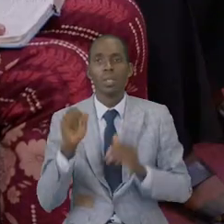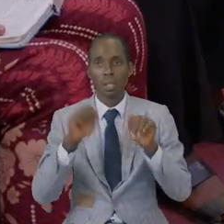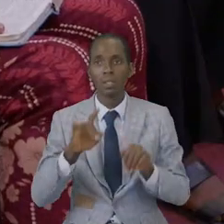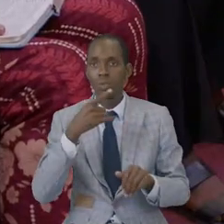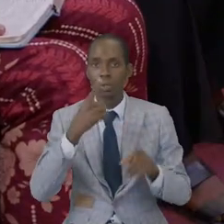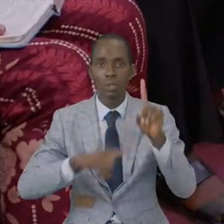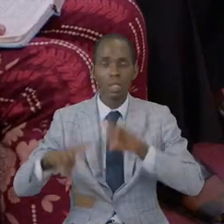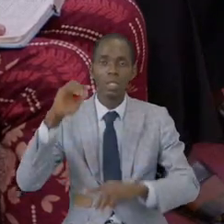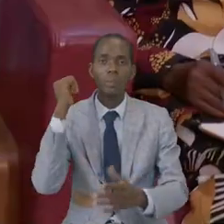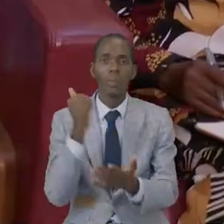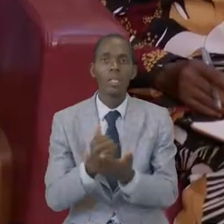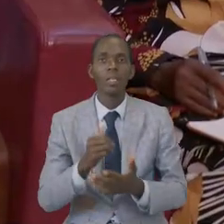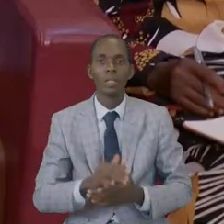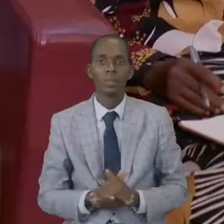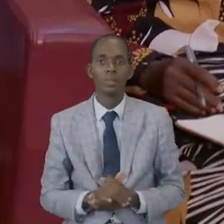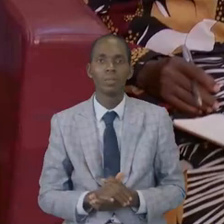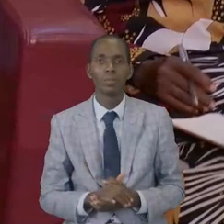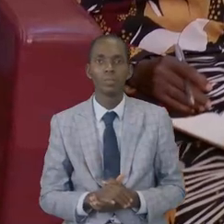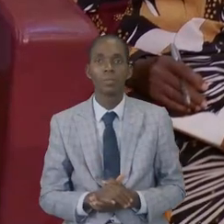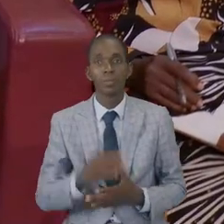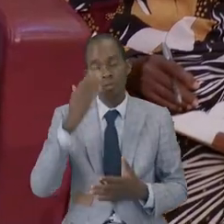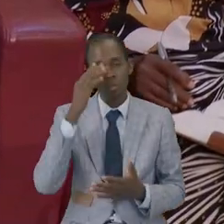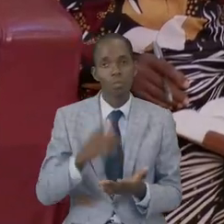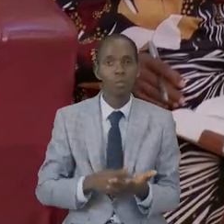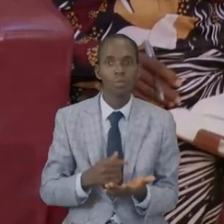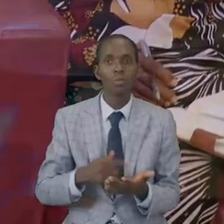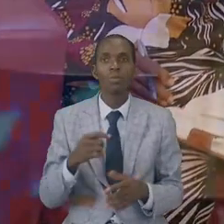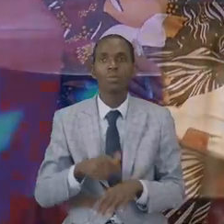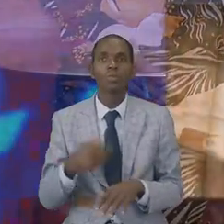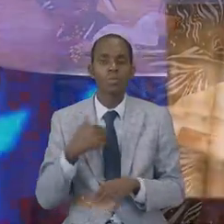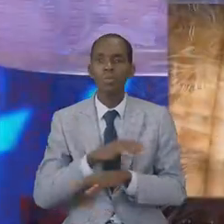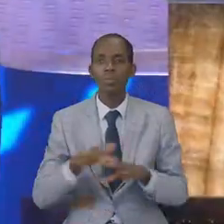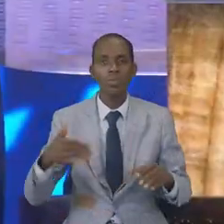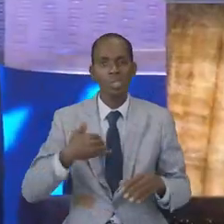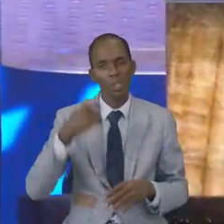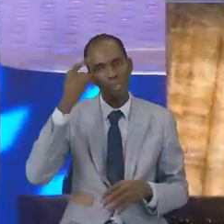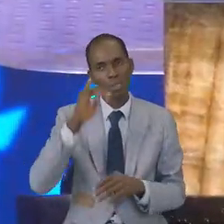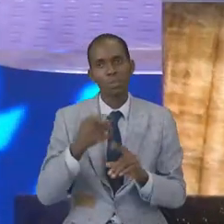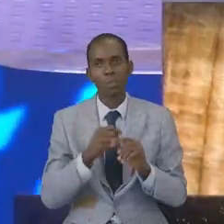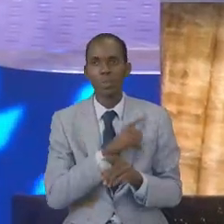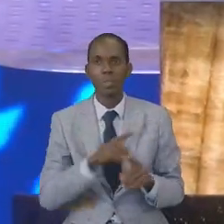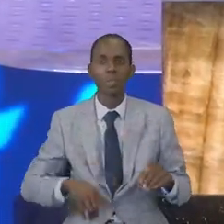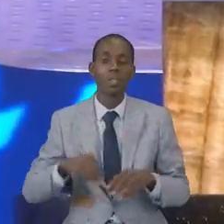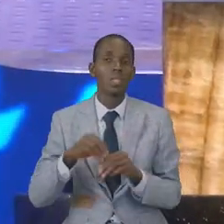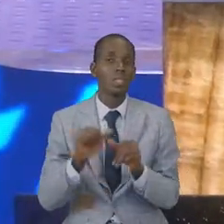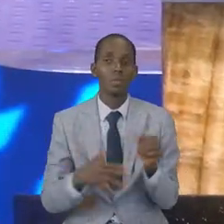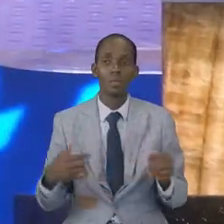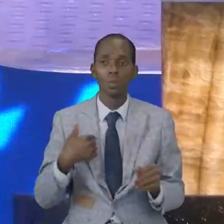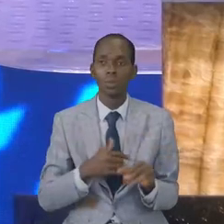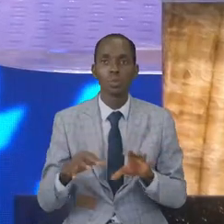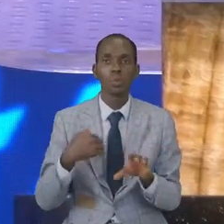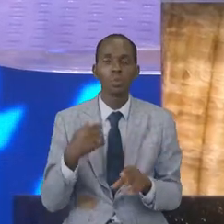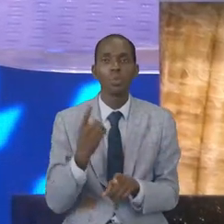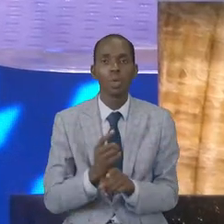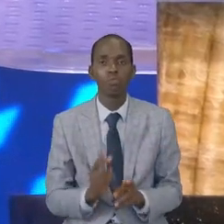good amen there? You know, sometimes we don't have understanding from the Lord in everything we do, and we just